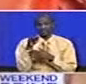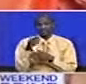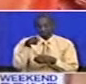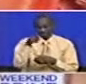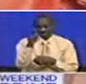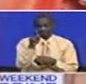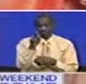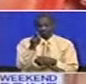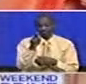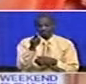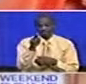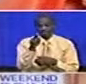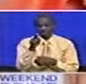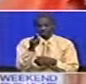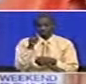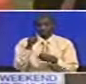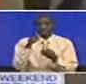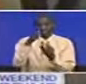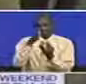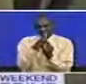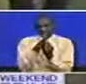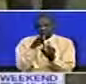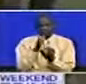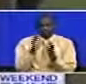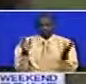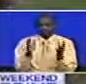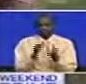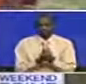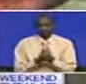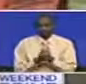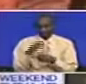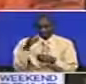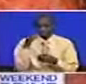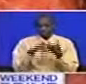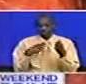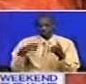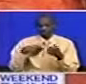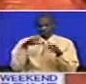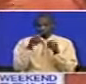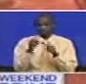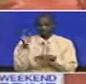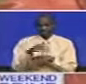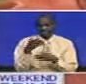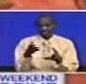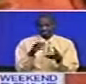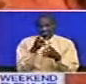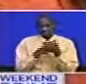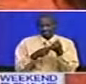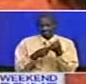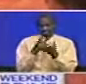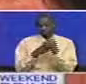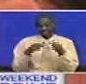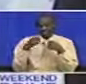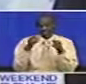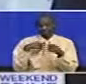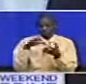be neutral arbiters. The ODM aspirant, who is seeking to maintain his seat, has vied twice before and lost, clinching